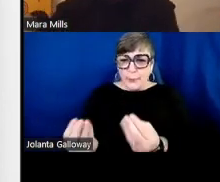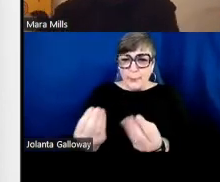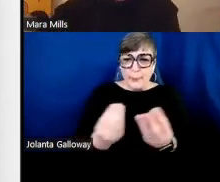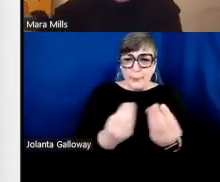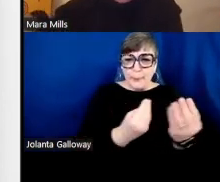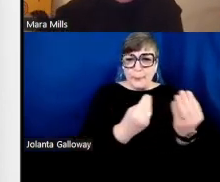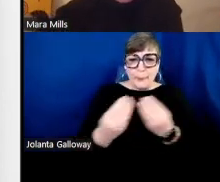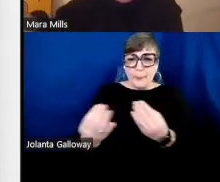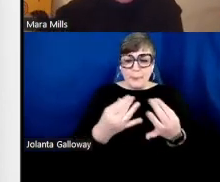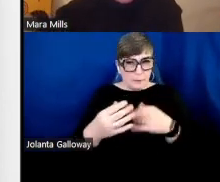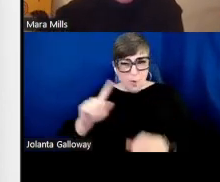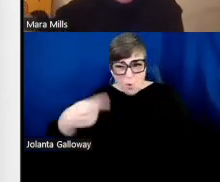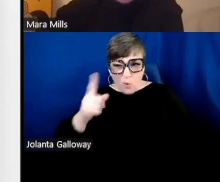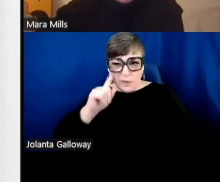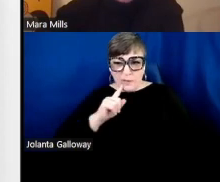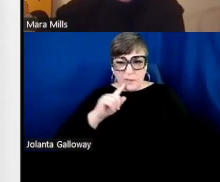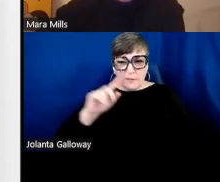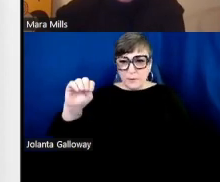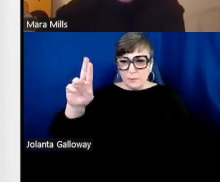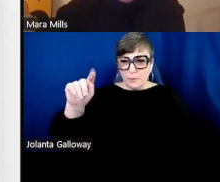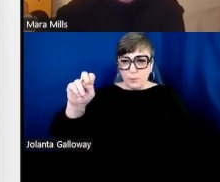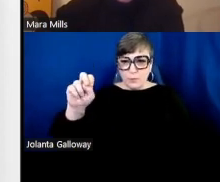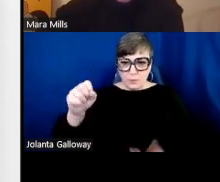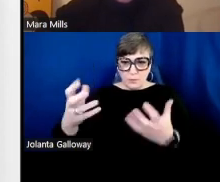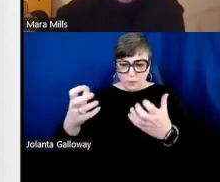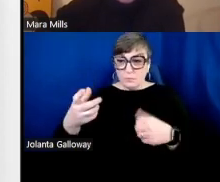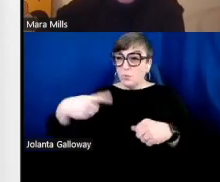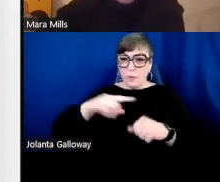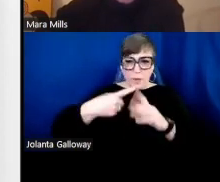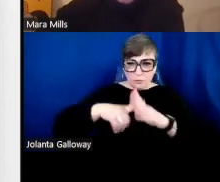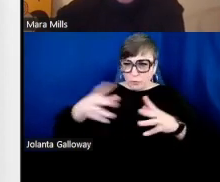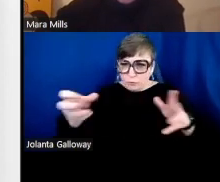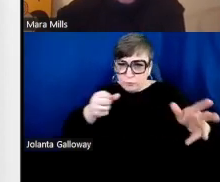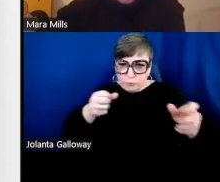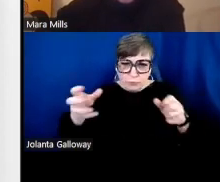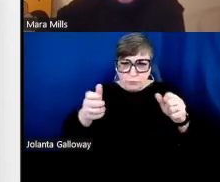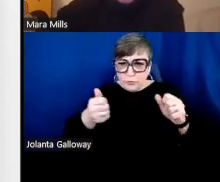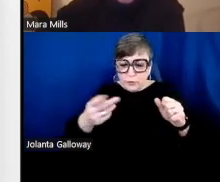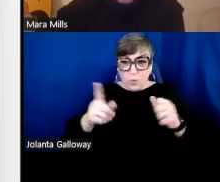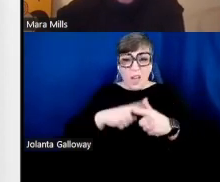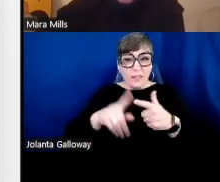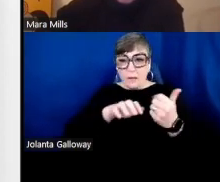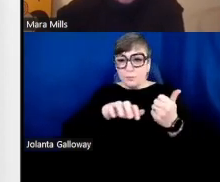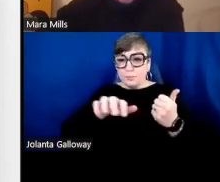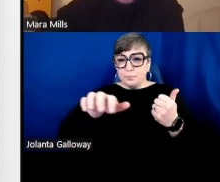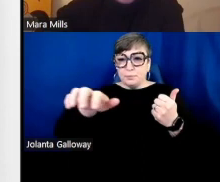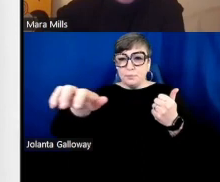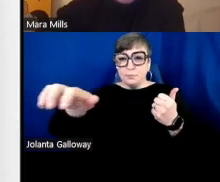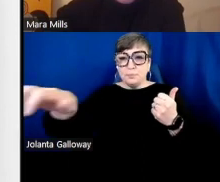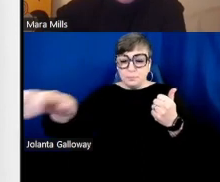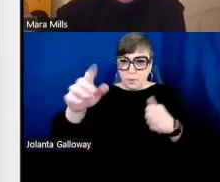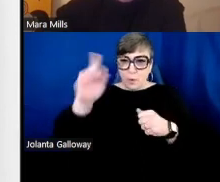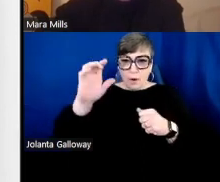they plan to begin with a few to see how the plan will turn out but they will employ a hundred or more by summer if the plan is successful